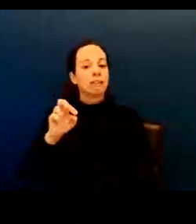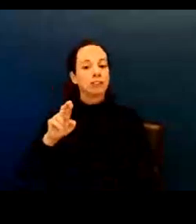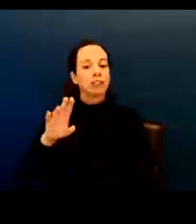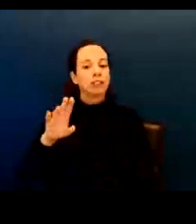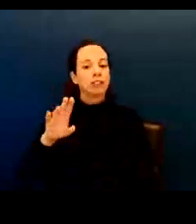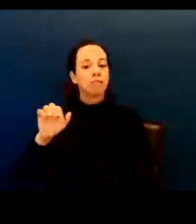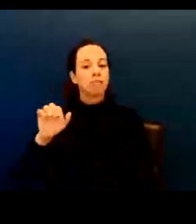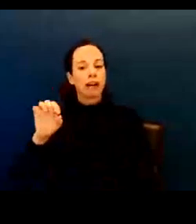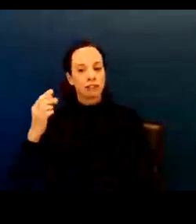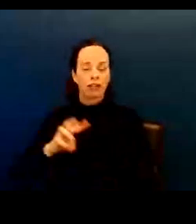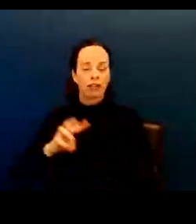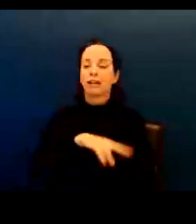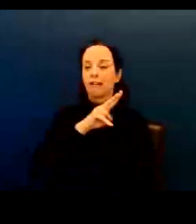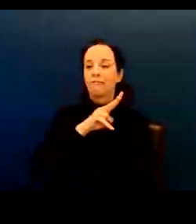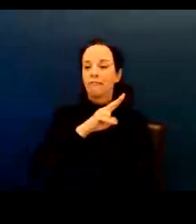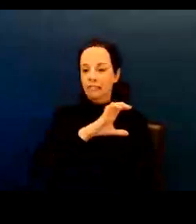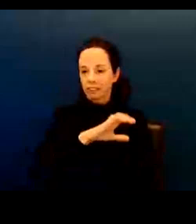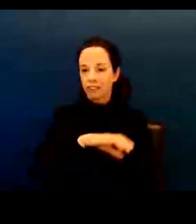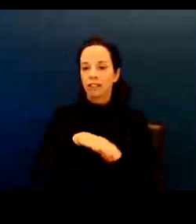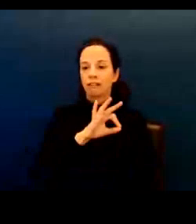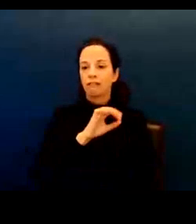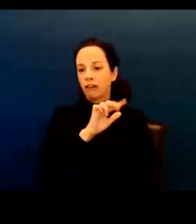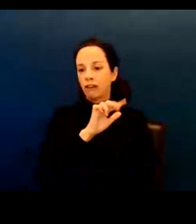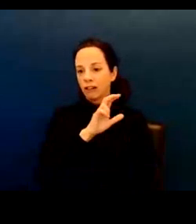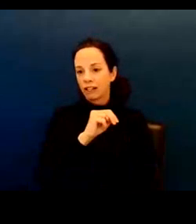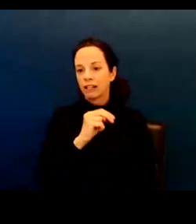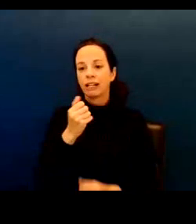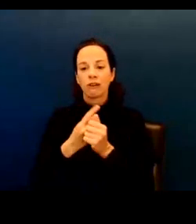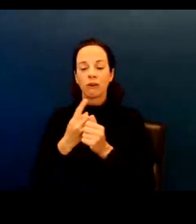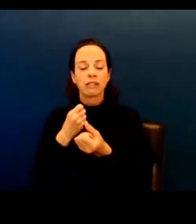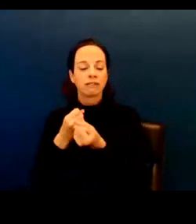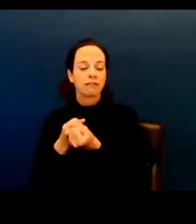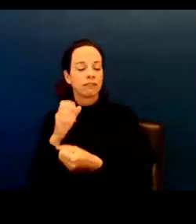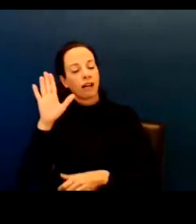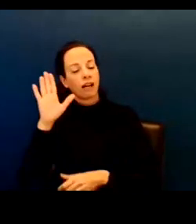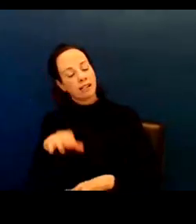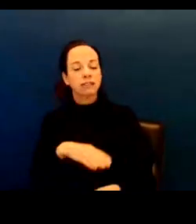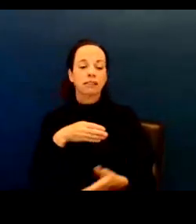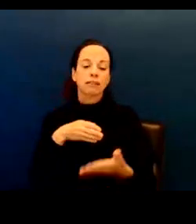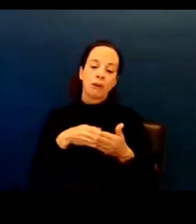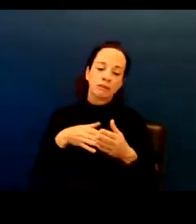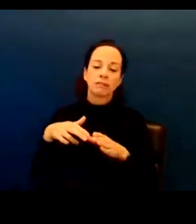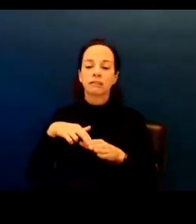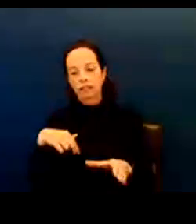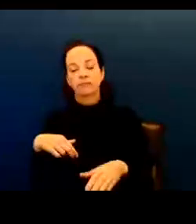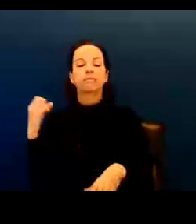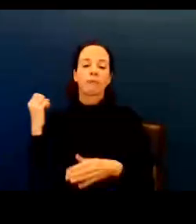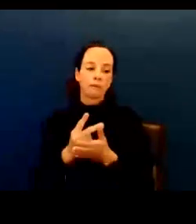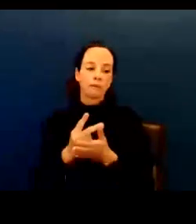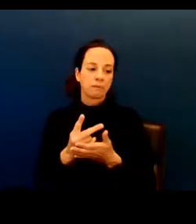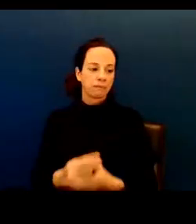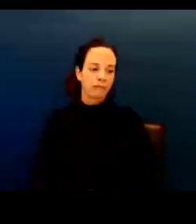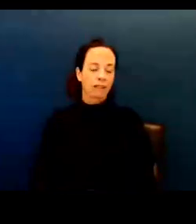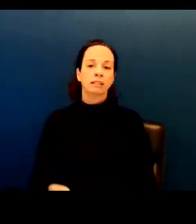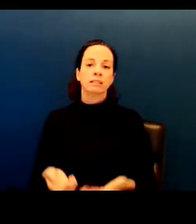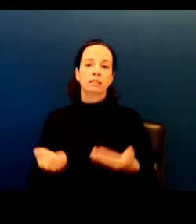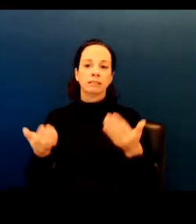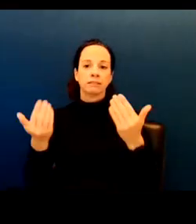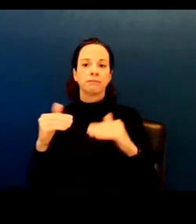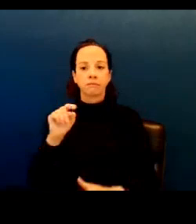in favor? Aye. Opposed? Abstentions? Motion is approved. Moving on to tabs 127